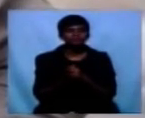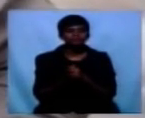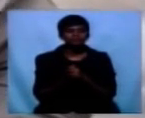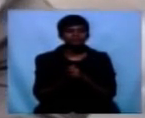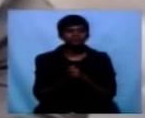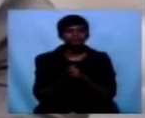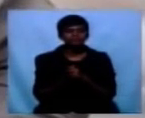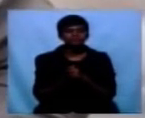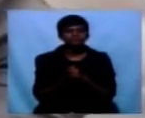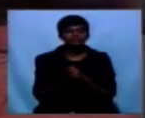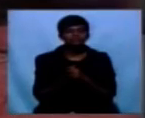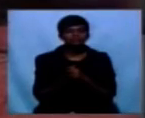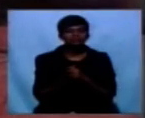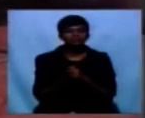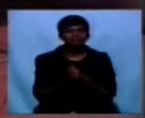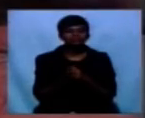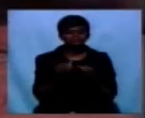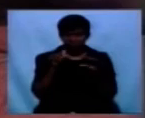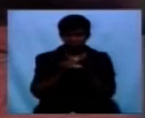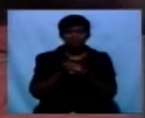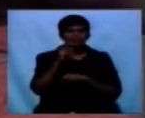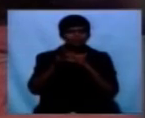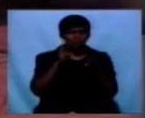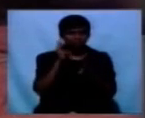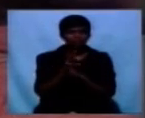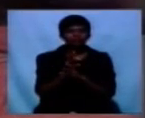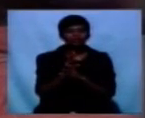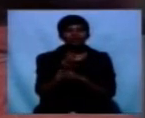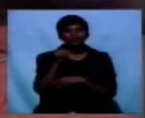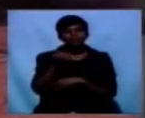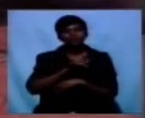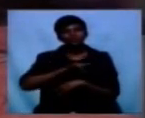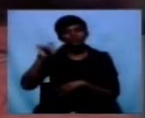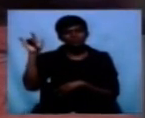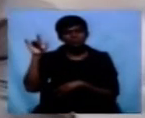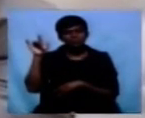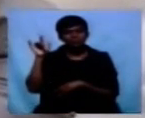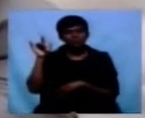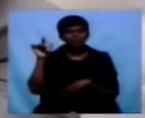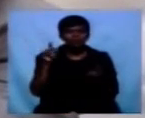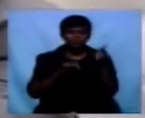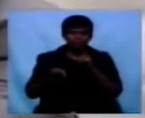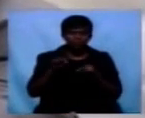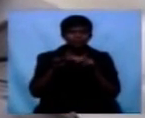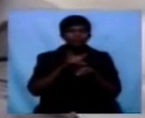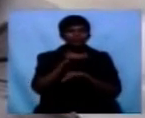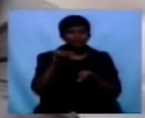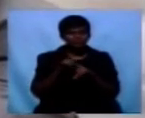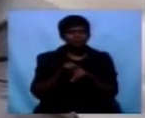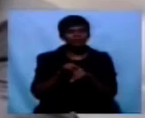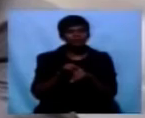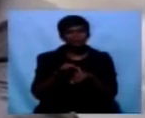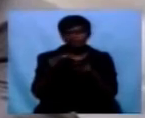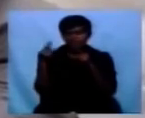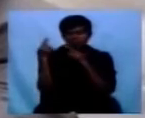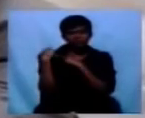where is the value that you're giving? Everywhere in the world, Grevaggio, where you go, citizens of that nation takes